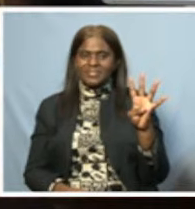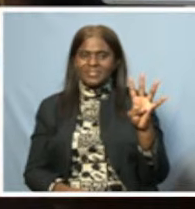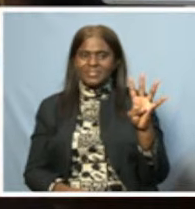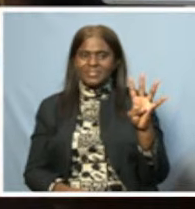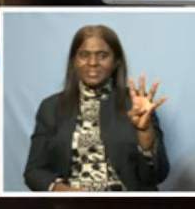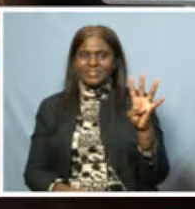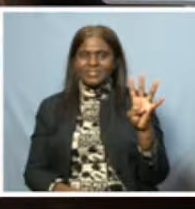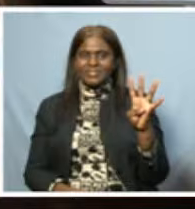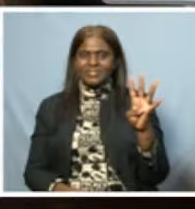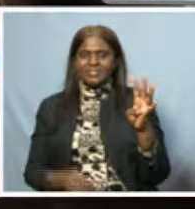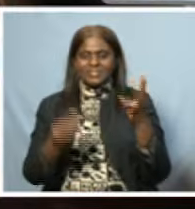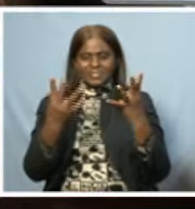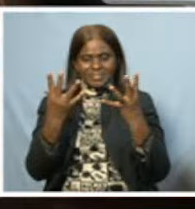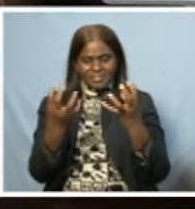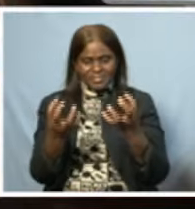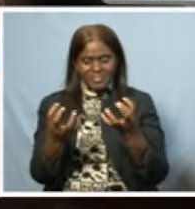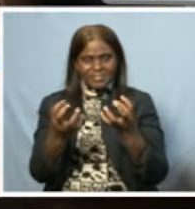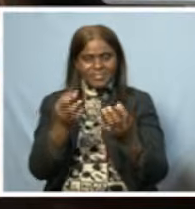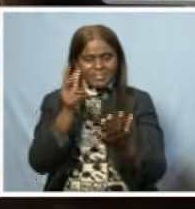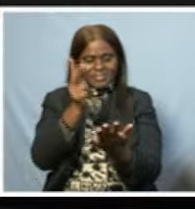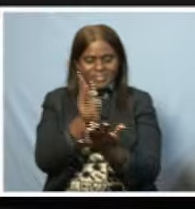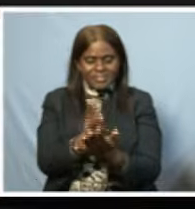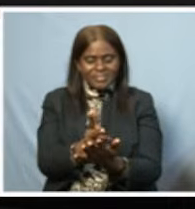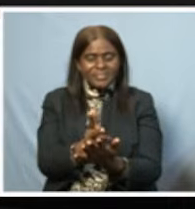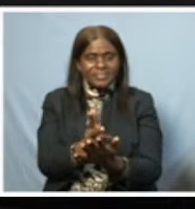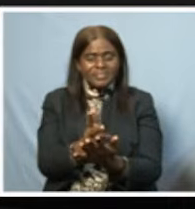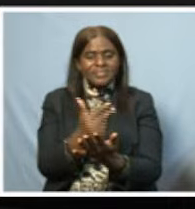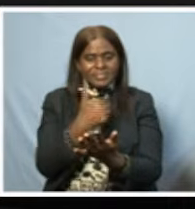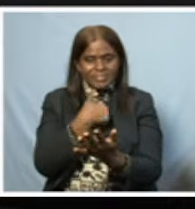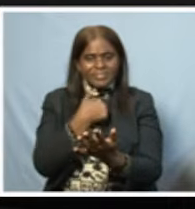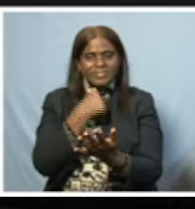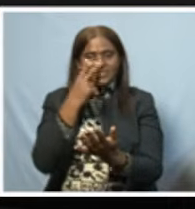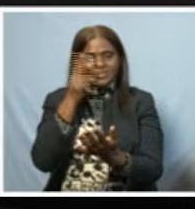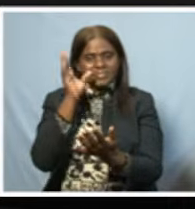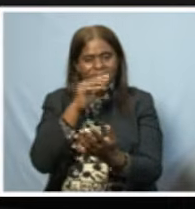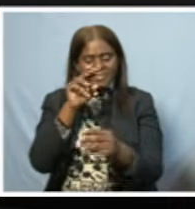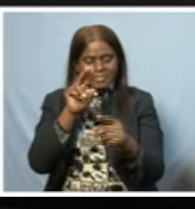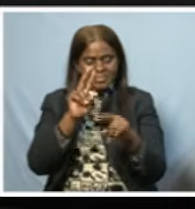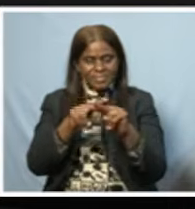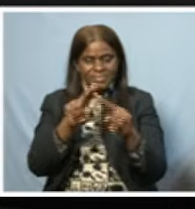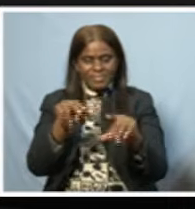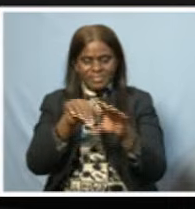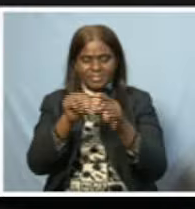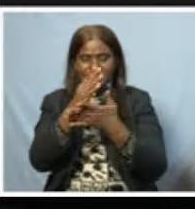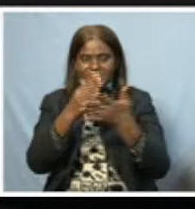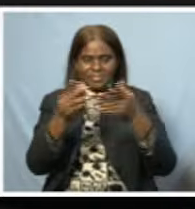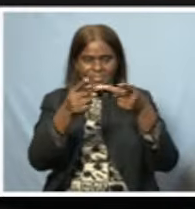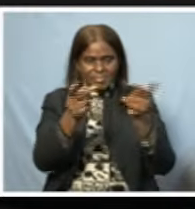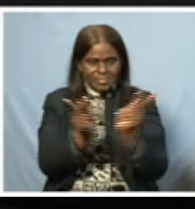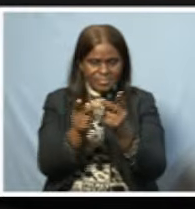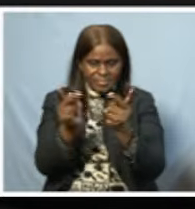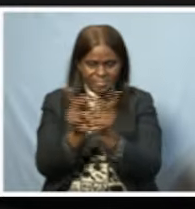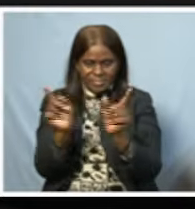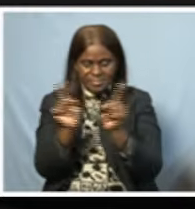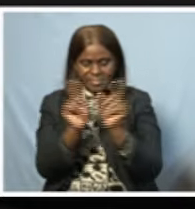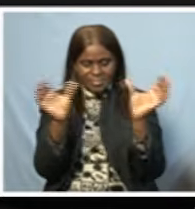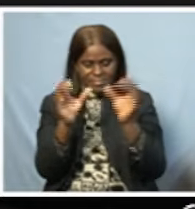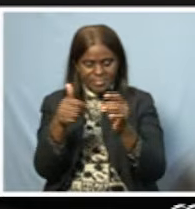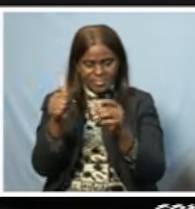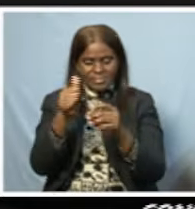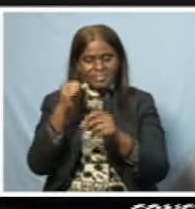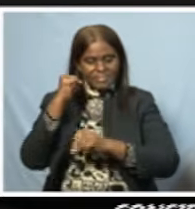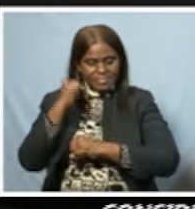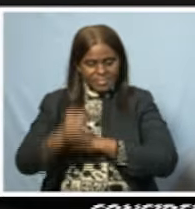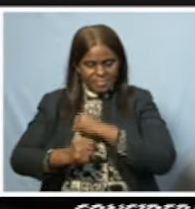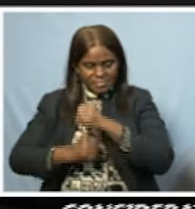on the dry port. I've seen, Chair, in some areas the council may be